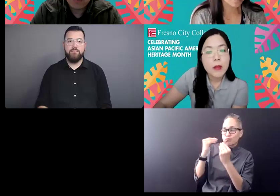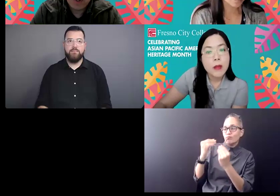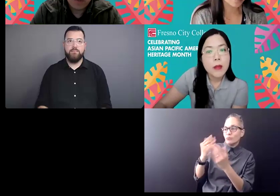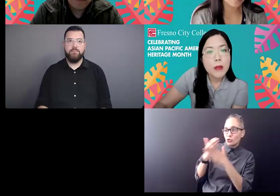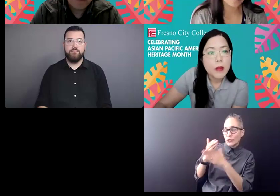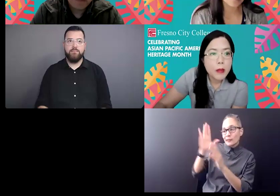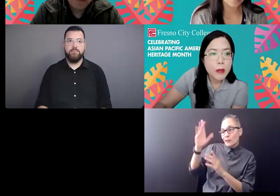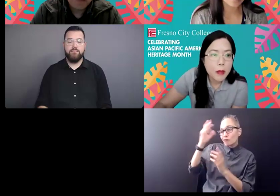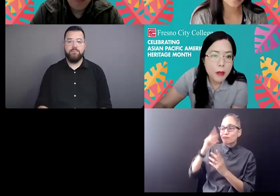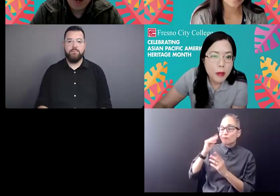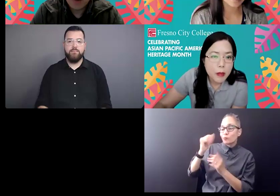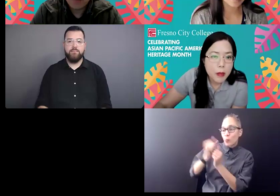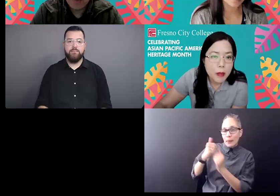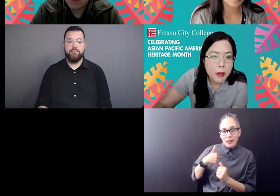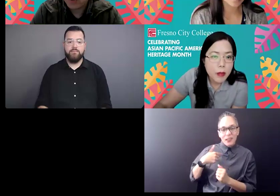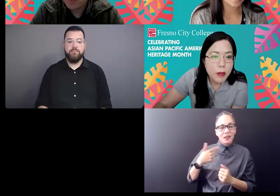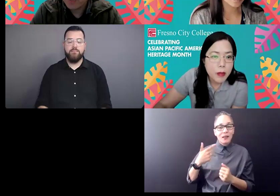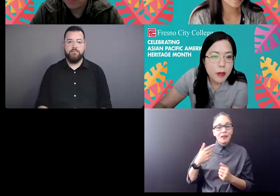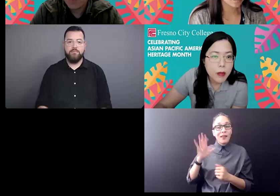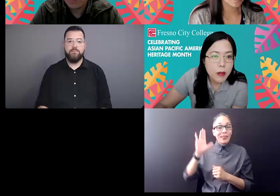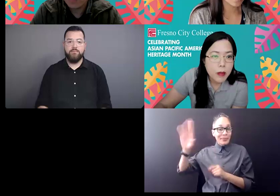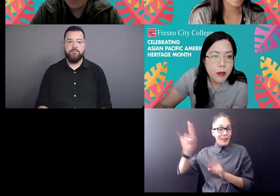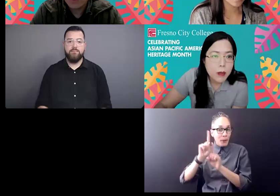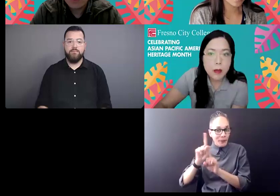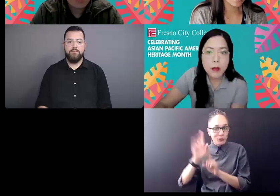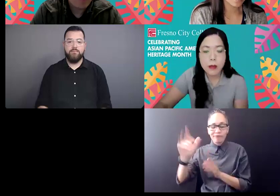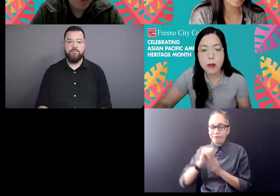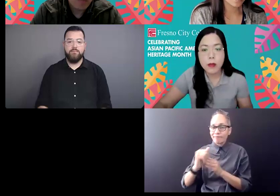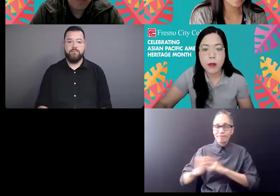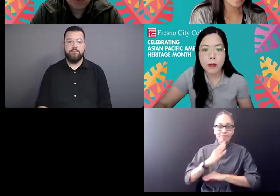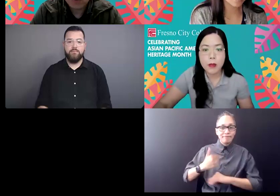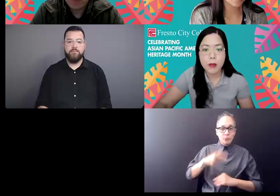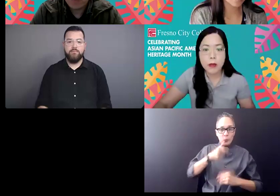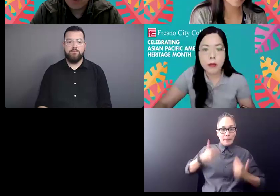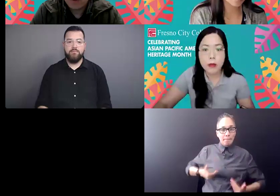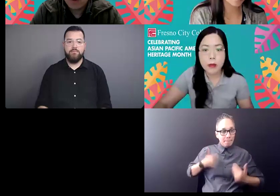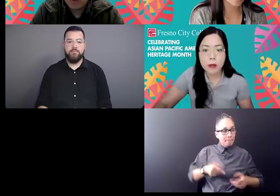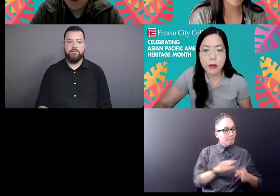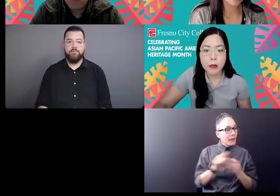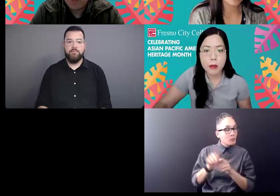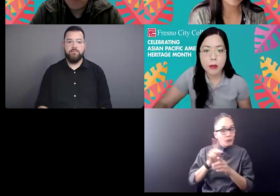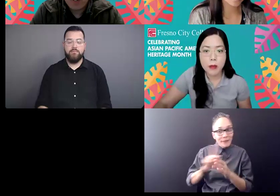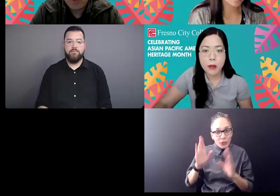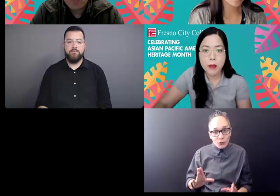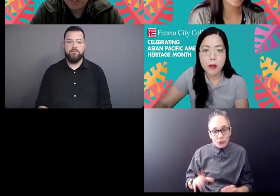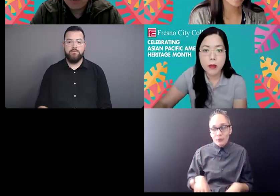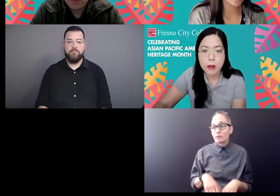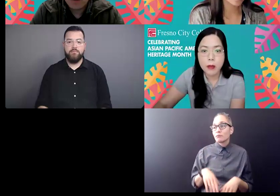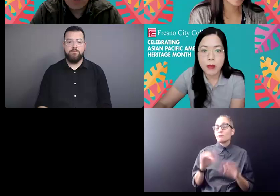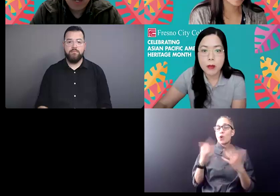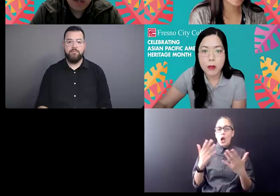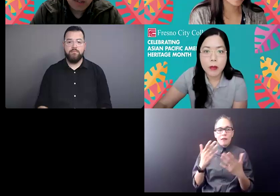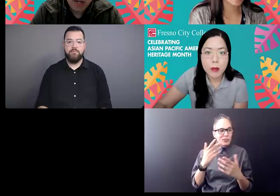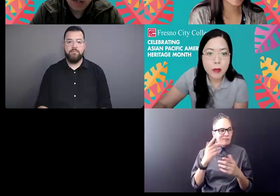expertise with me as well. Their mentorship has been instrumental in shaping my professional development, offering invaluable